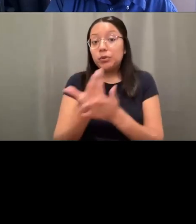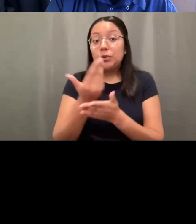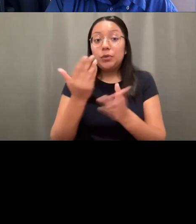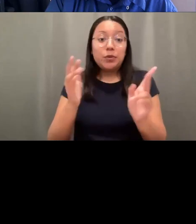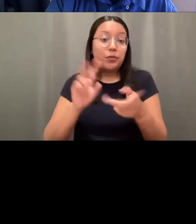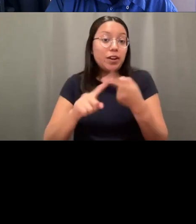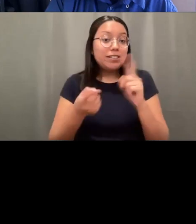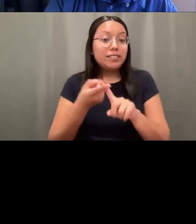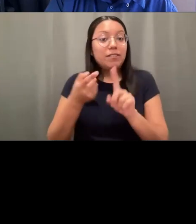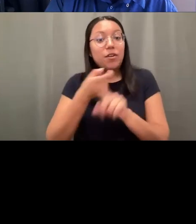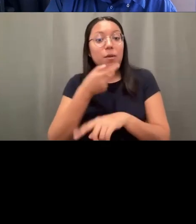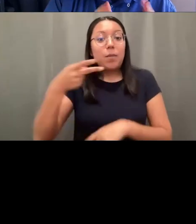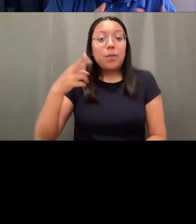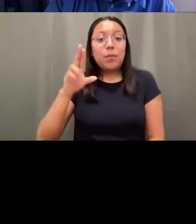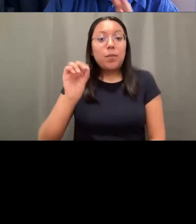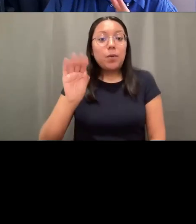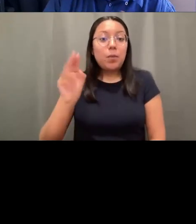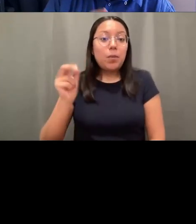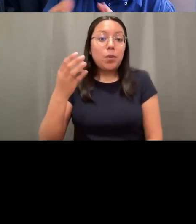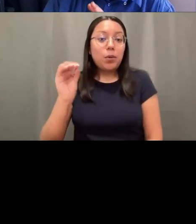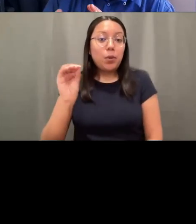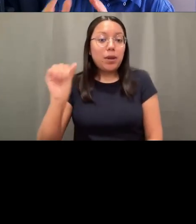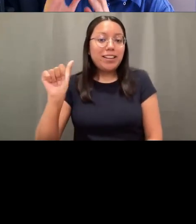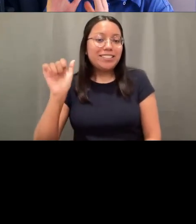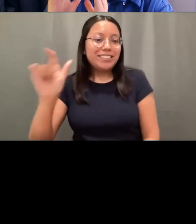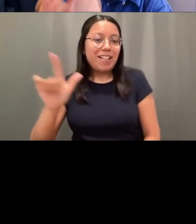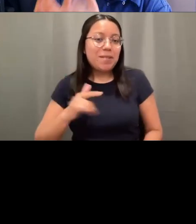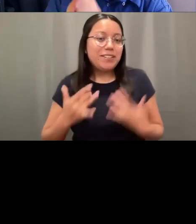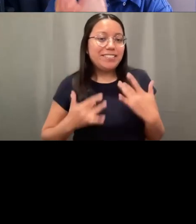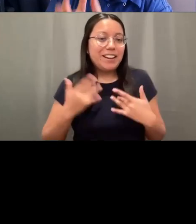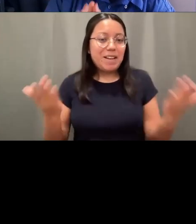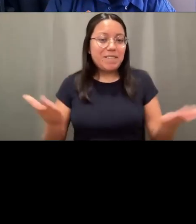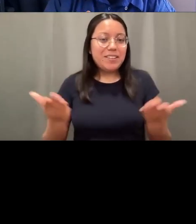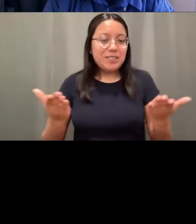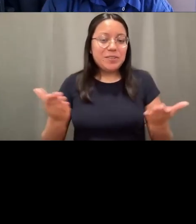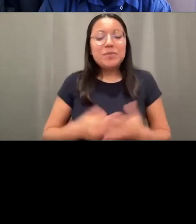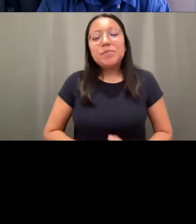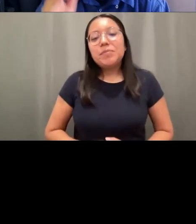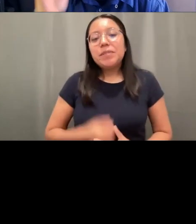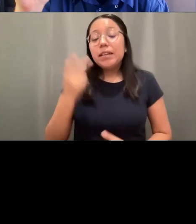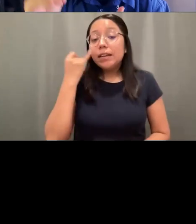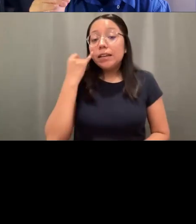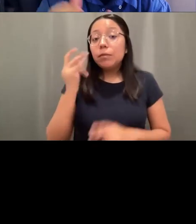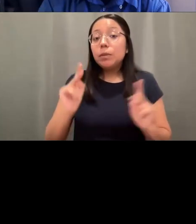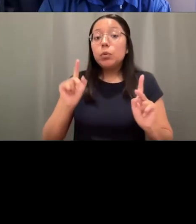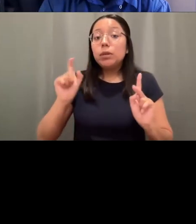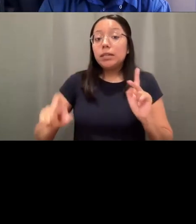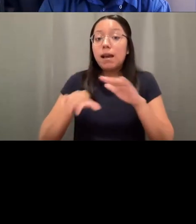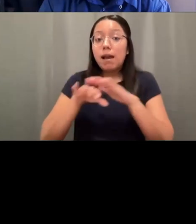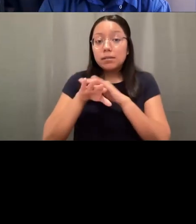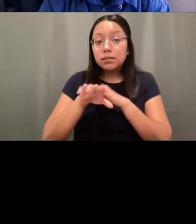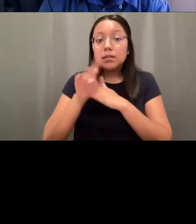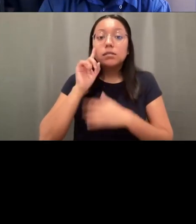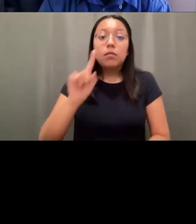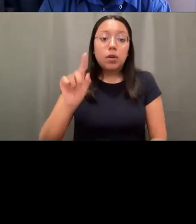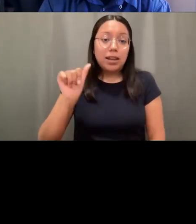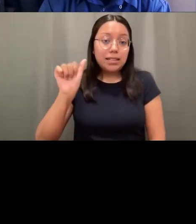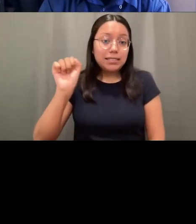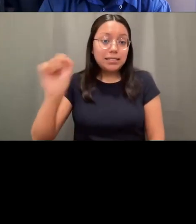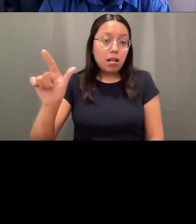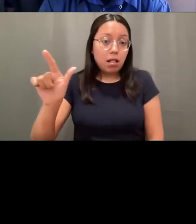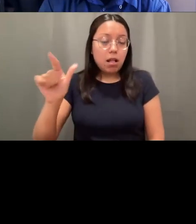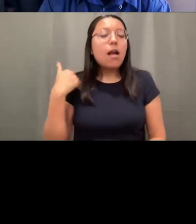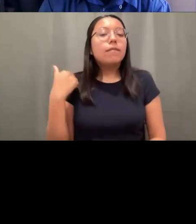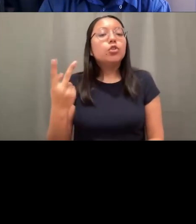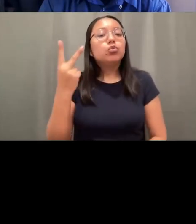thrilled to have here as well. So, if folks need to access ASL, hopefully you are seeing two people on the screen right now